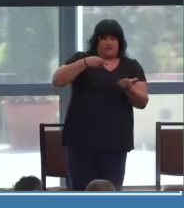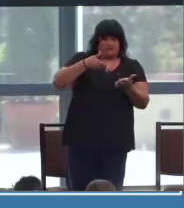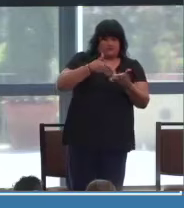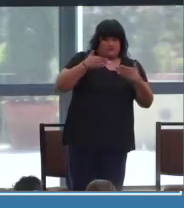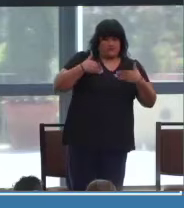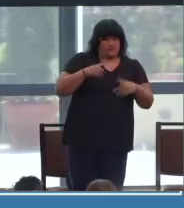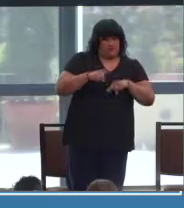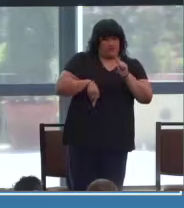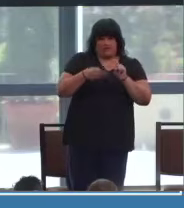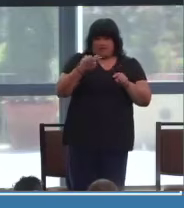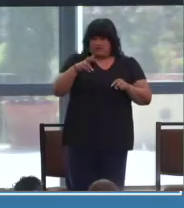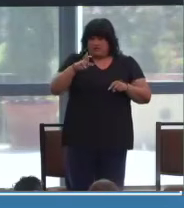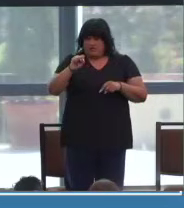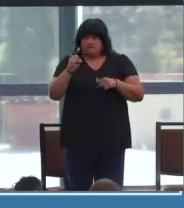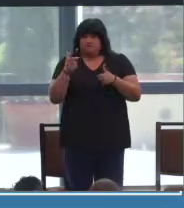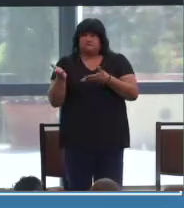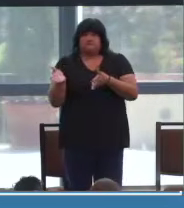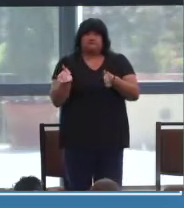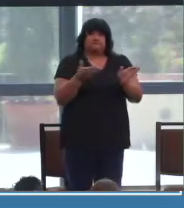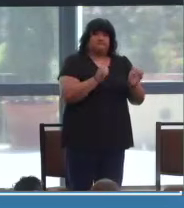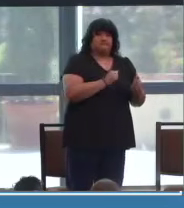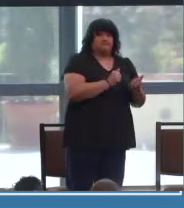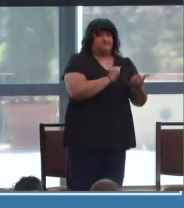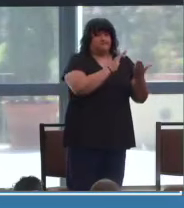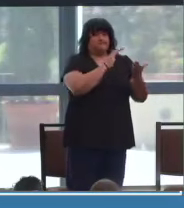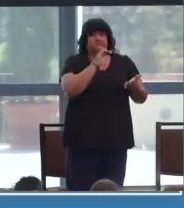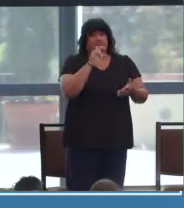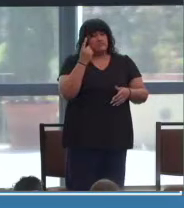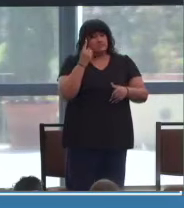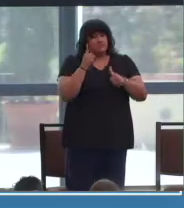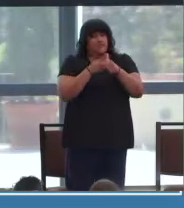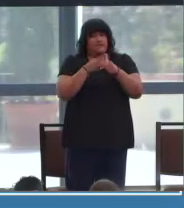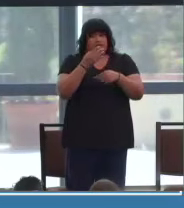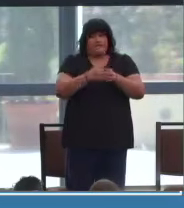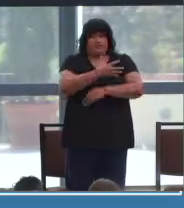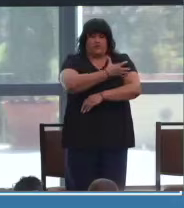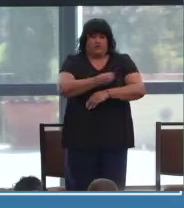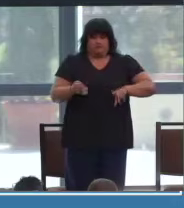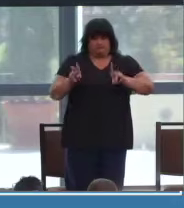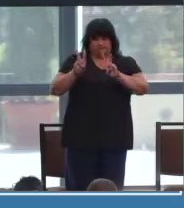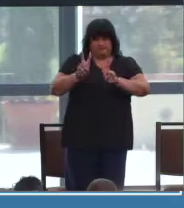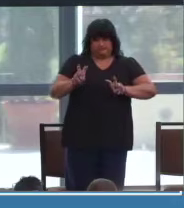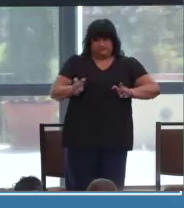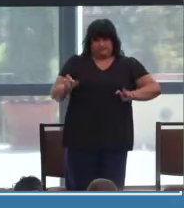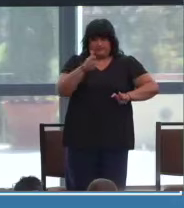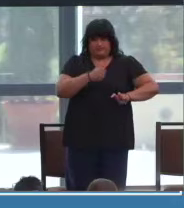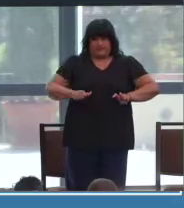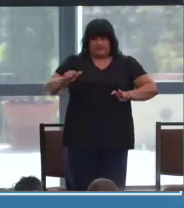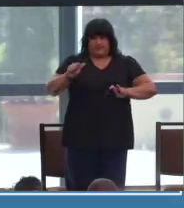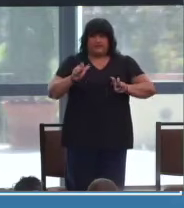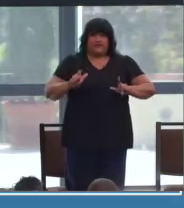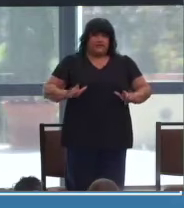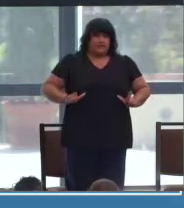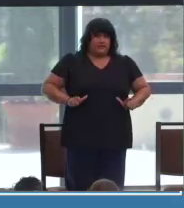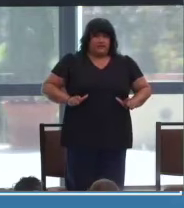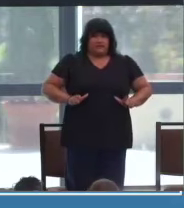and can't go on hormone replacement therapy. But you have to have blood tests to monitor for any liver test problems with those medications.